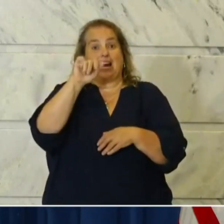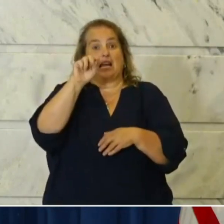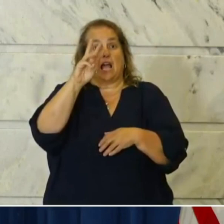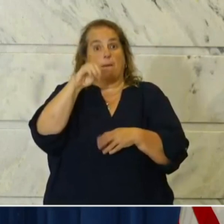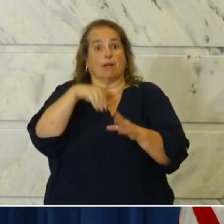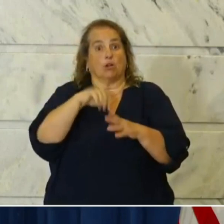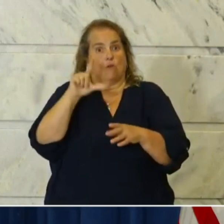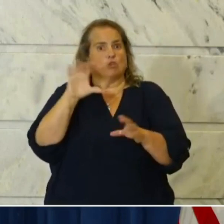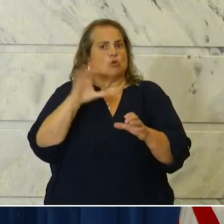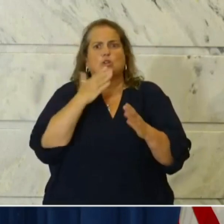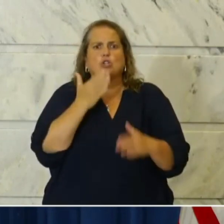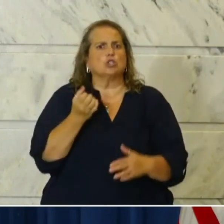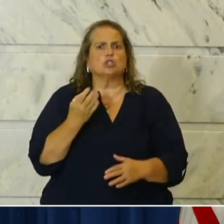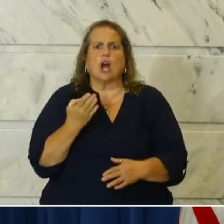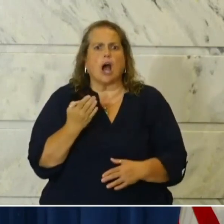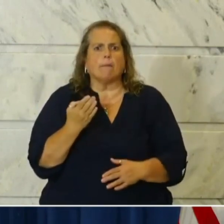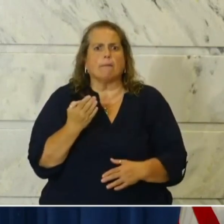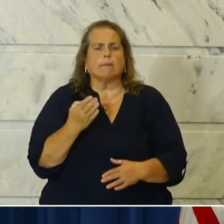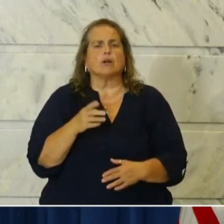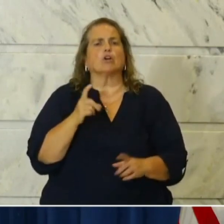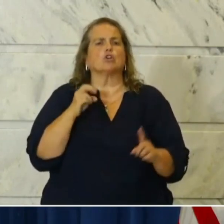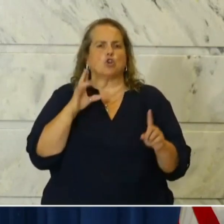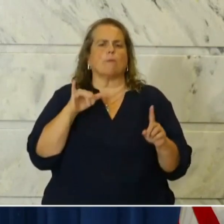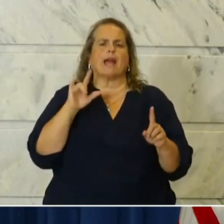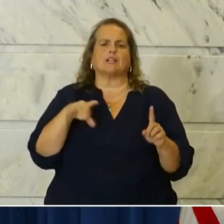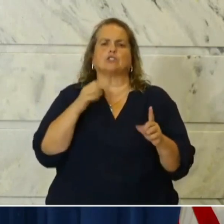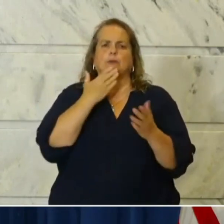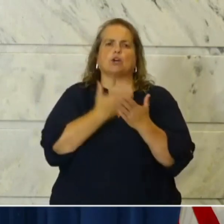know, Derby's got to be a good example. Got to be.